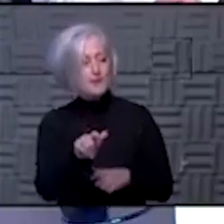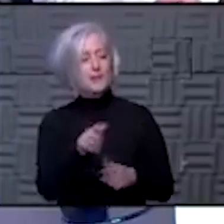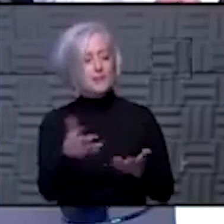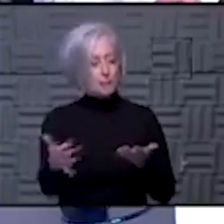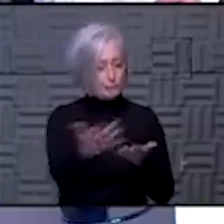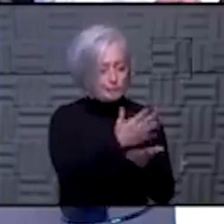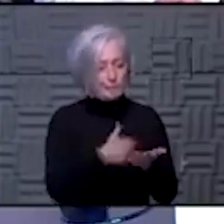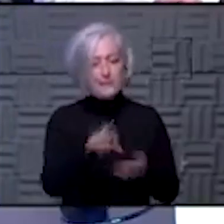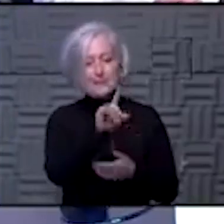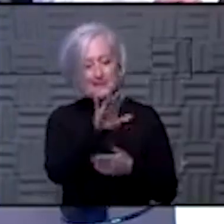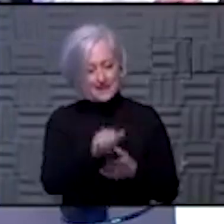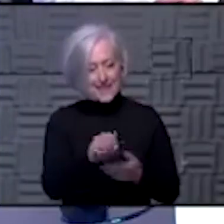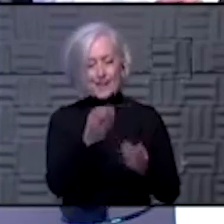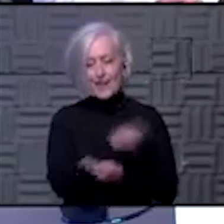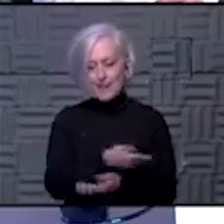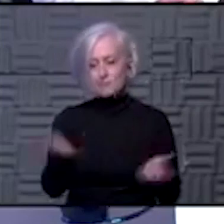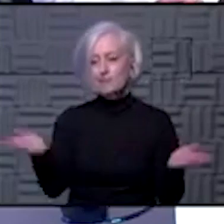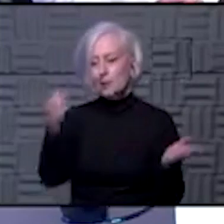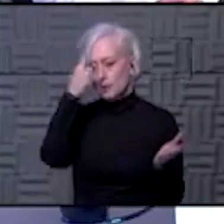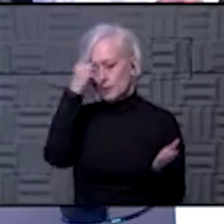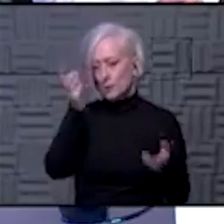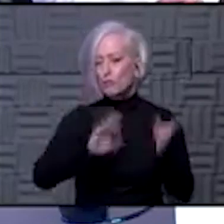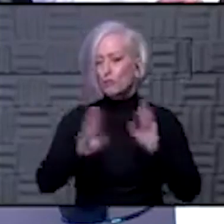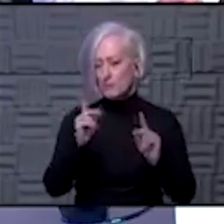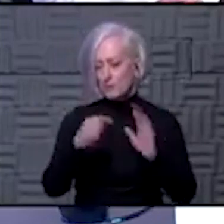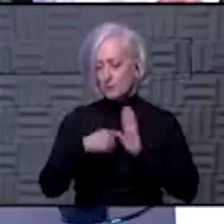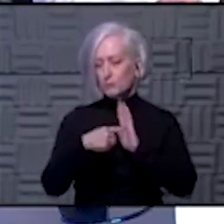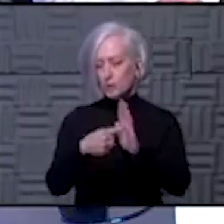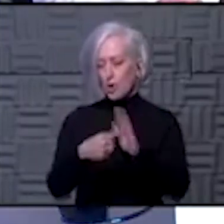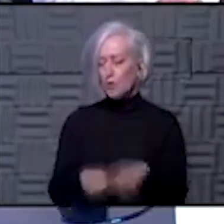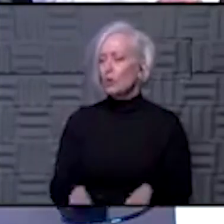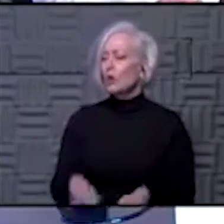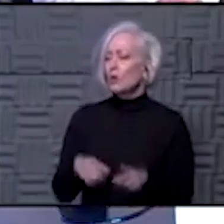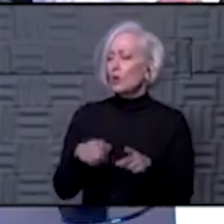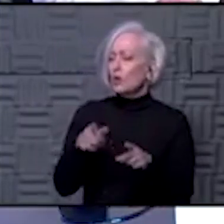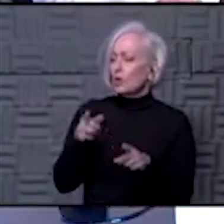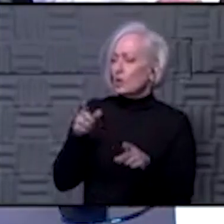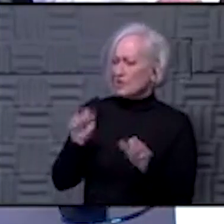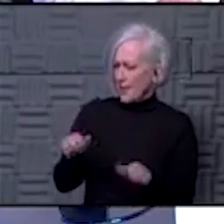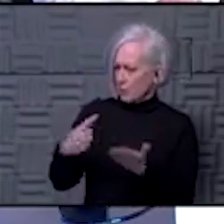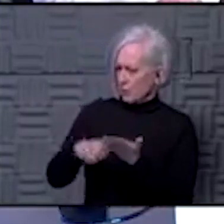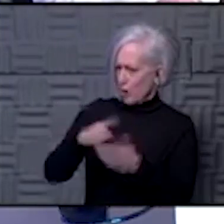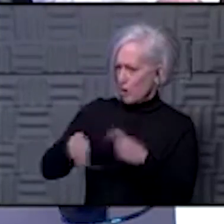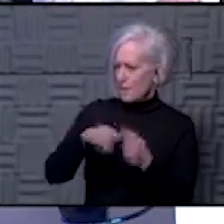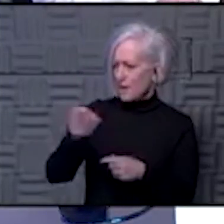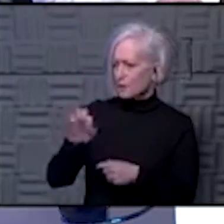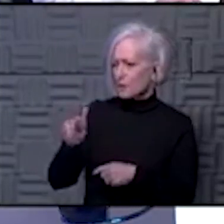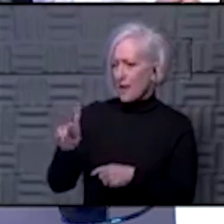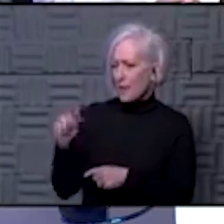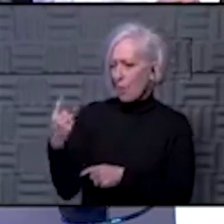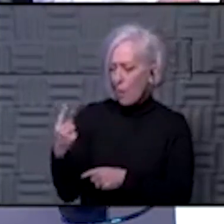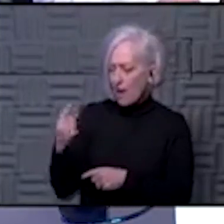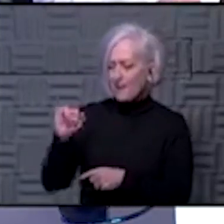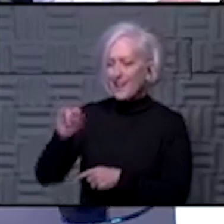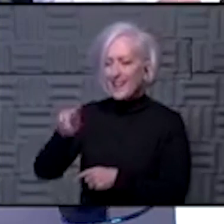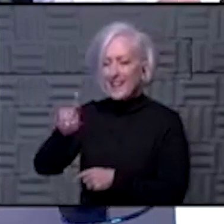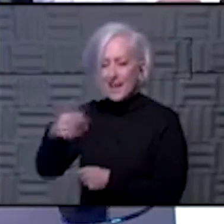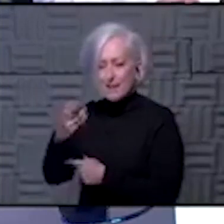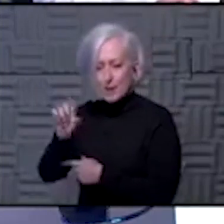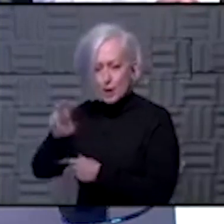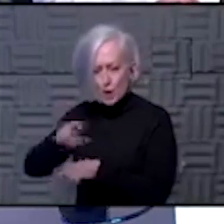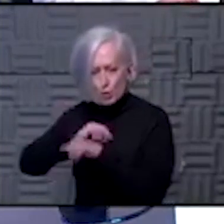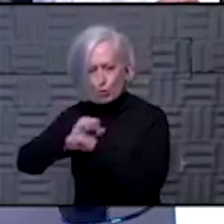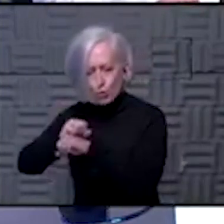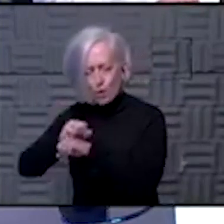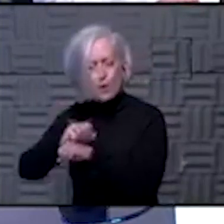And then also there was a JAK1 inhibitor. Do you want to talk a little bit about that? I mean, it's kind of confusing to talk a little about what JAK1 inhibitors are,